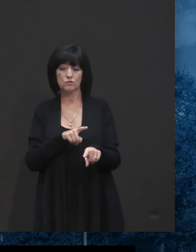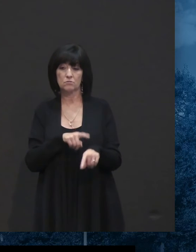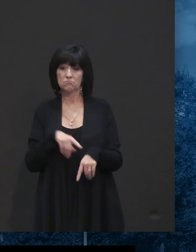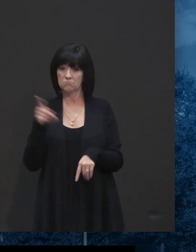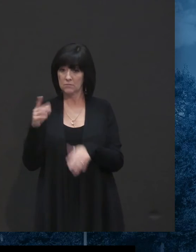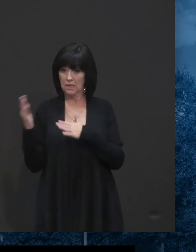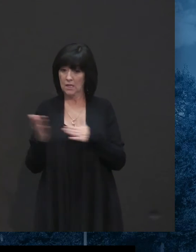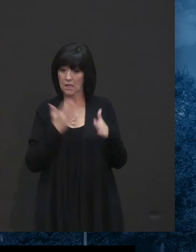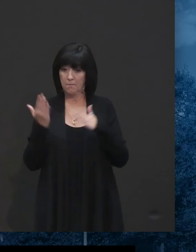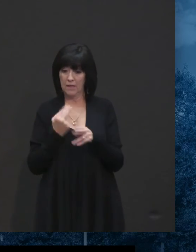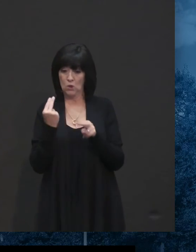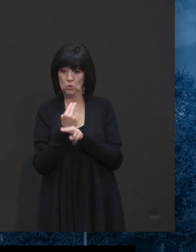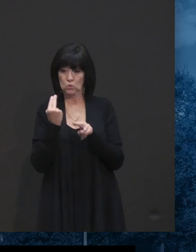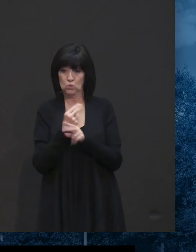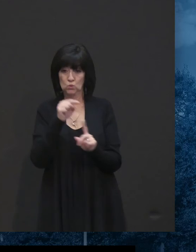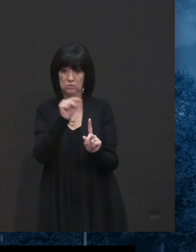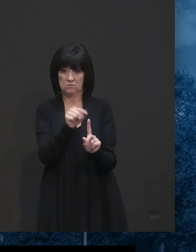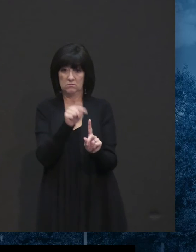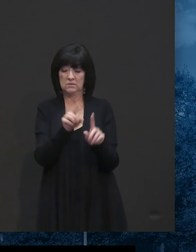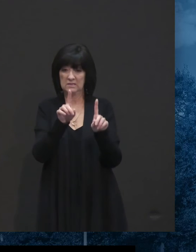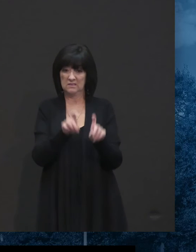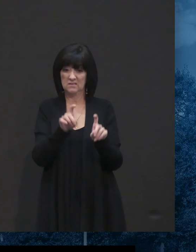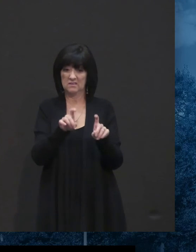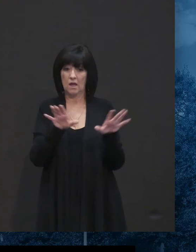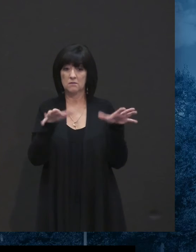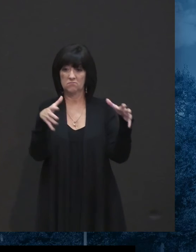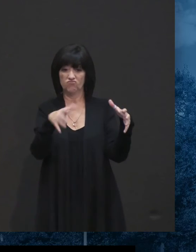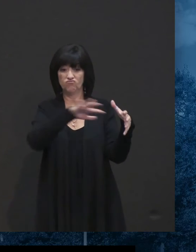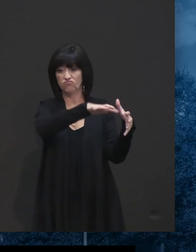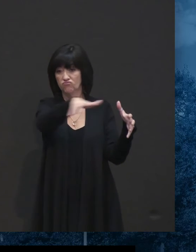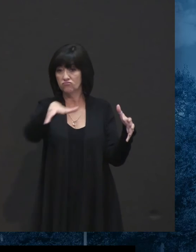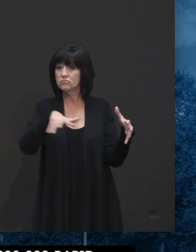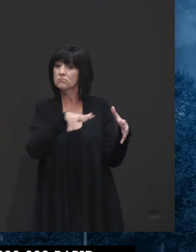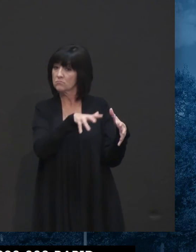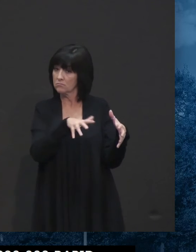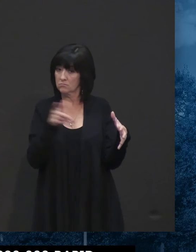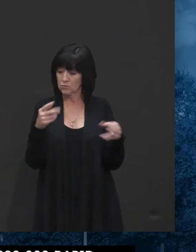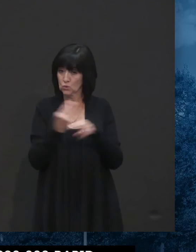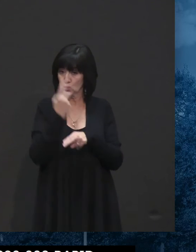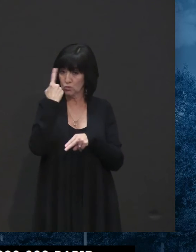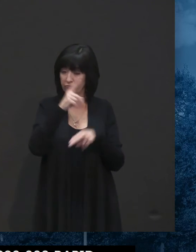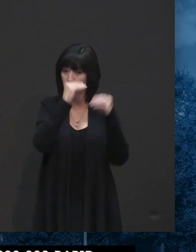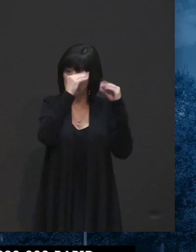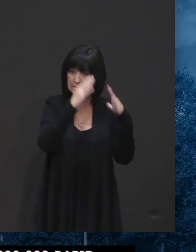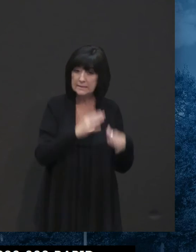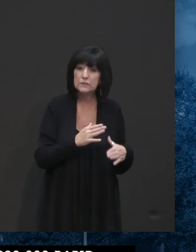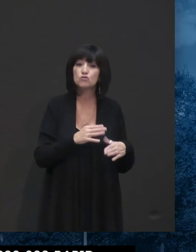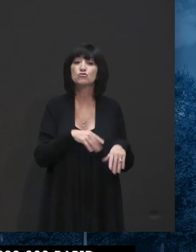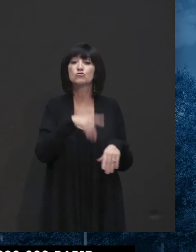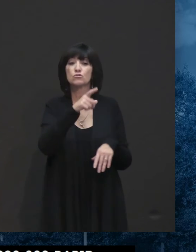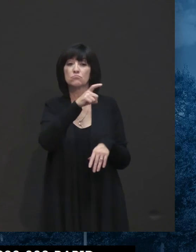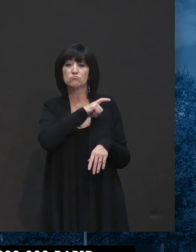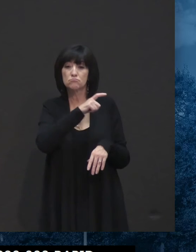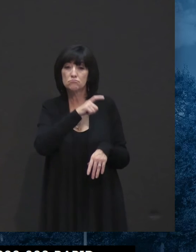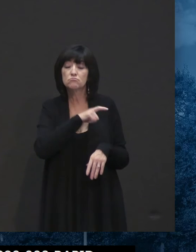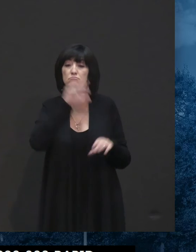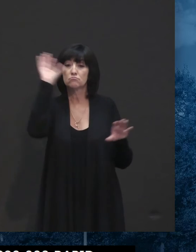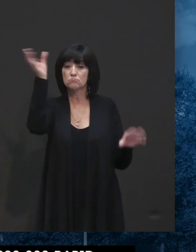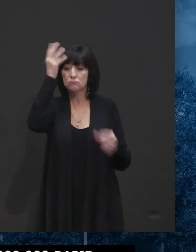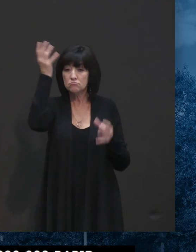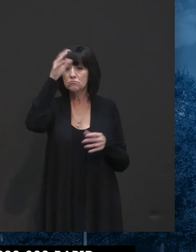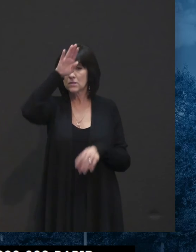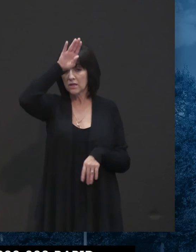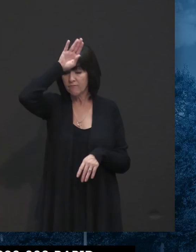responders. Is that how you plan to use these? Do these tests come at a crucial time? And is Delaware at all close to running out of curative tests?